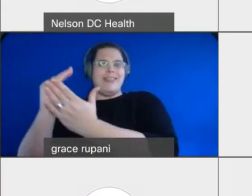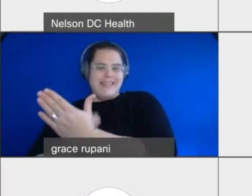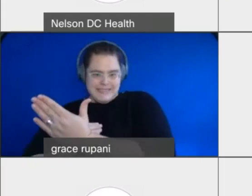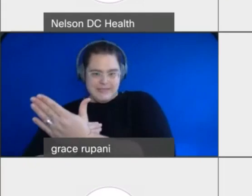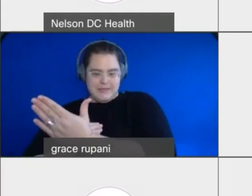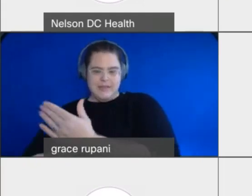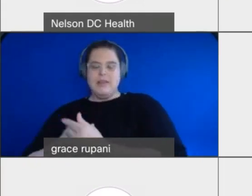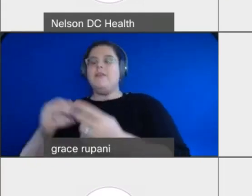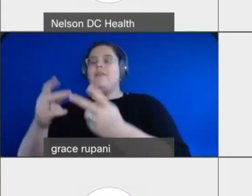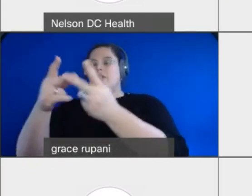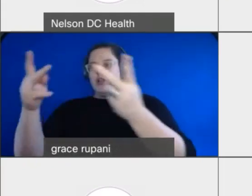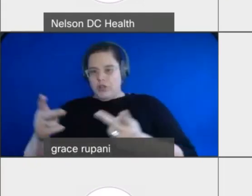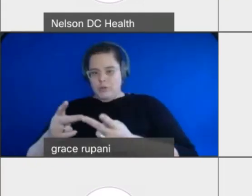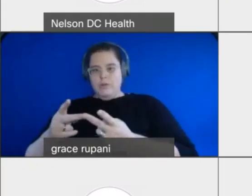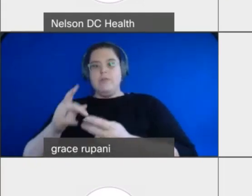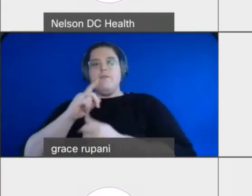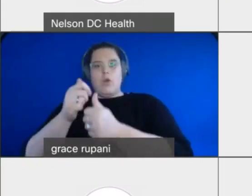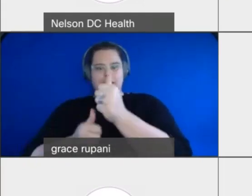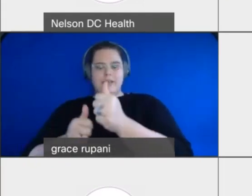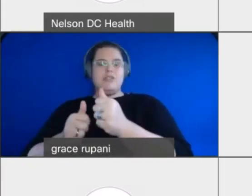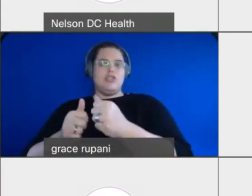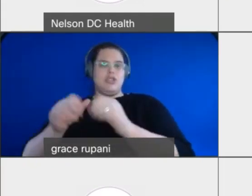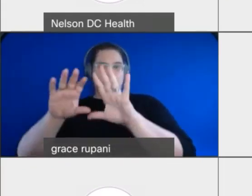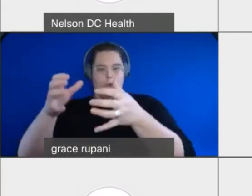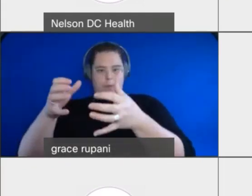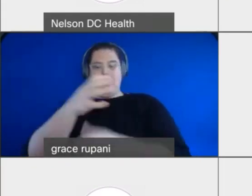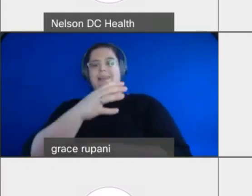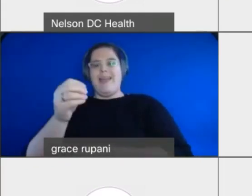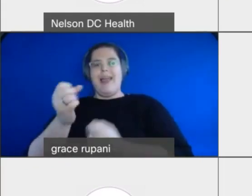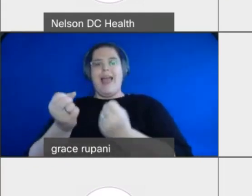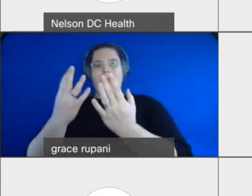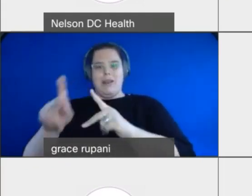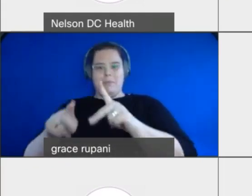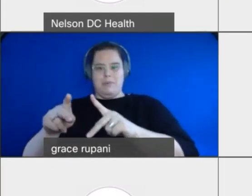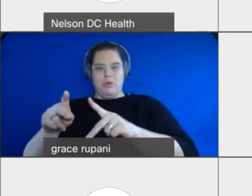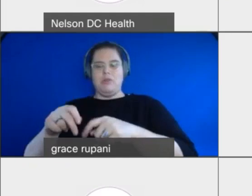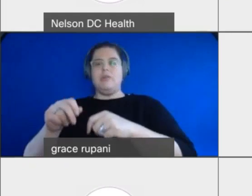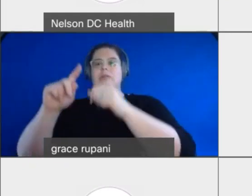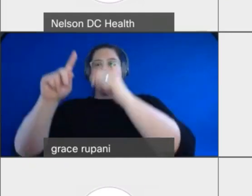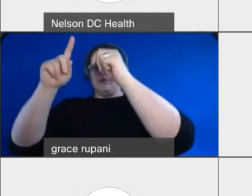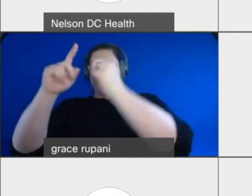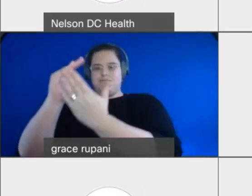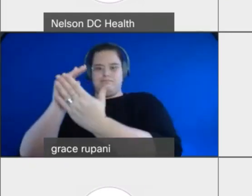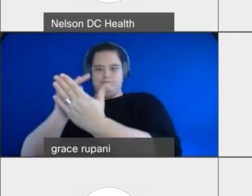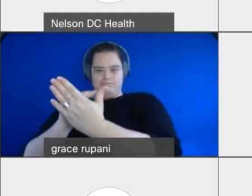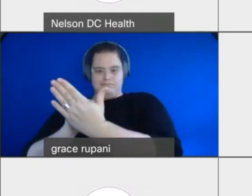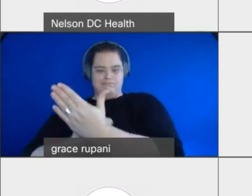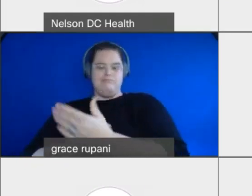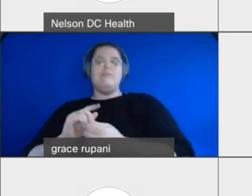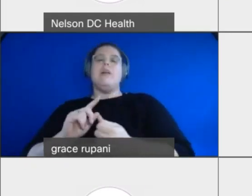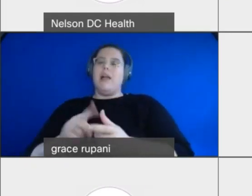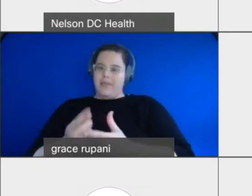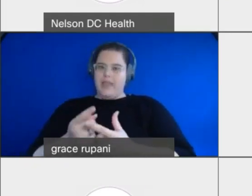of people at each location so that an assessment can be made of where those folks will go to get their